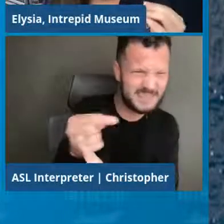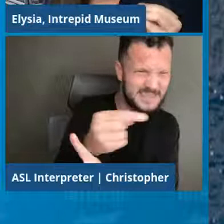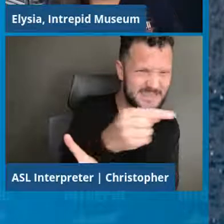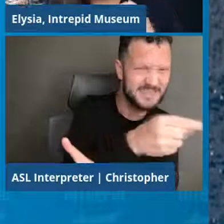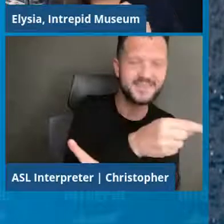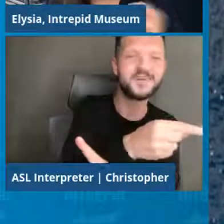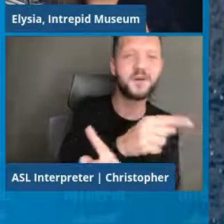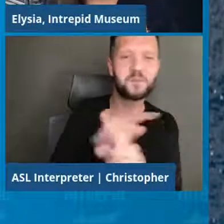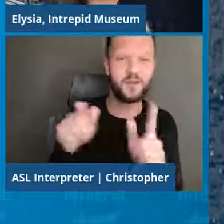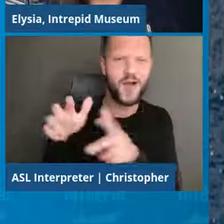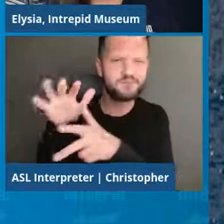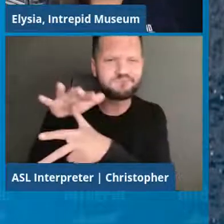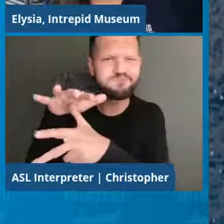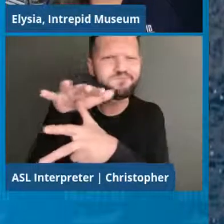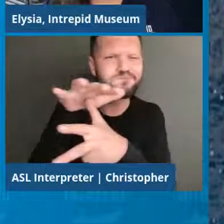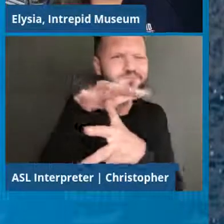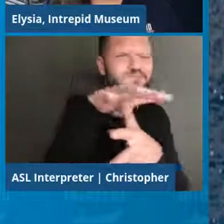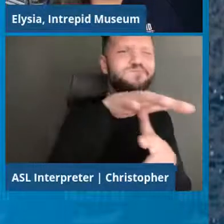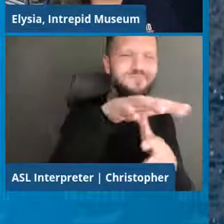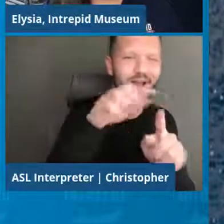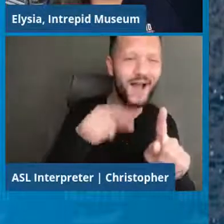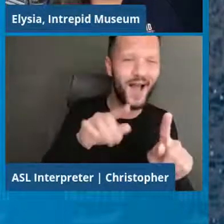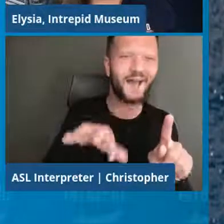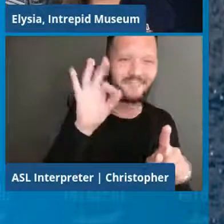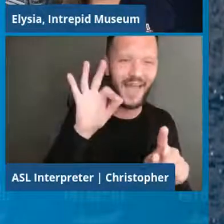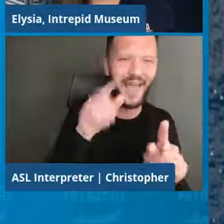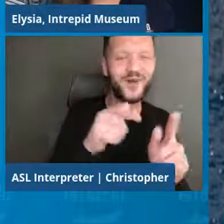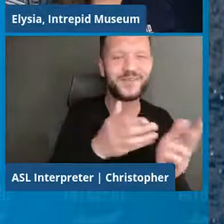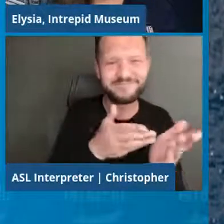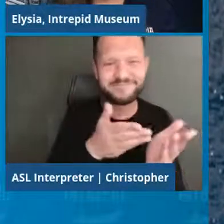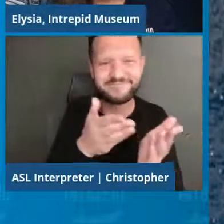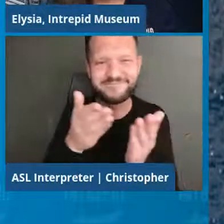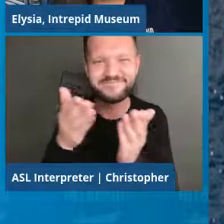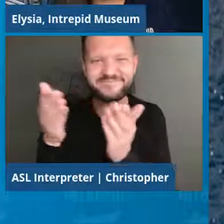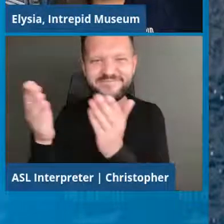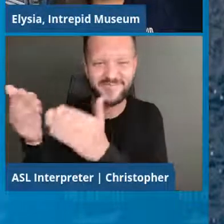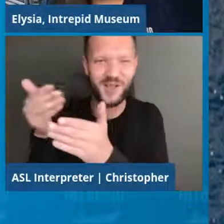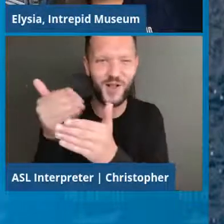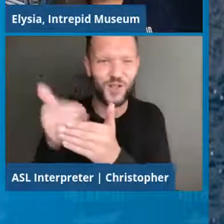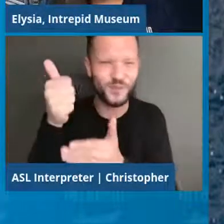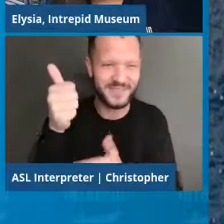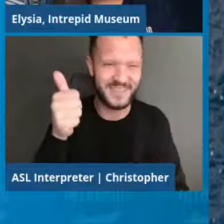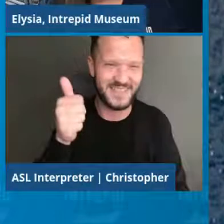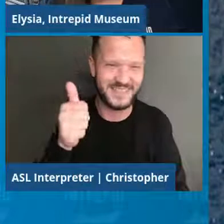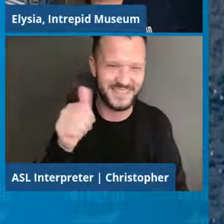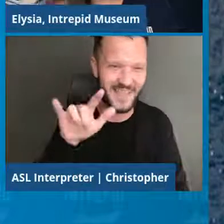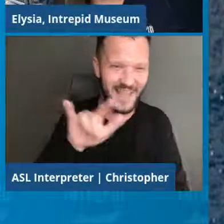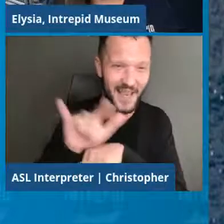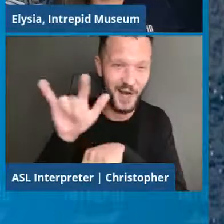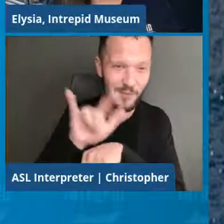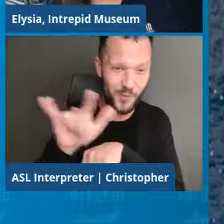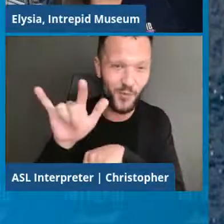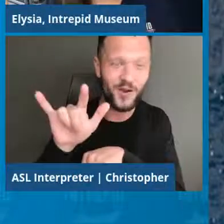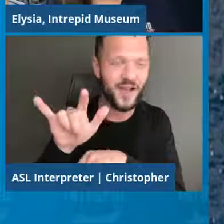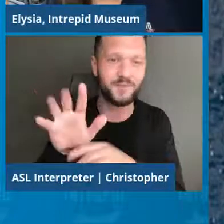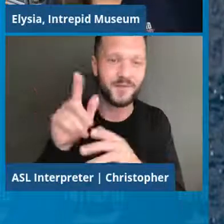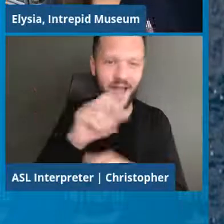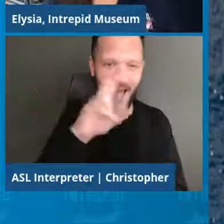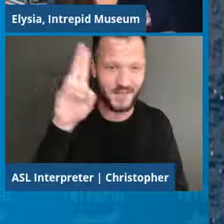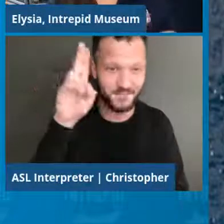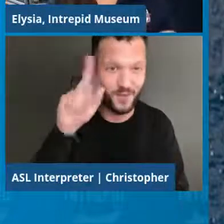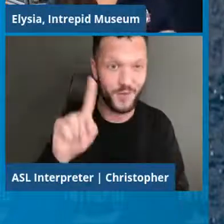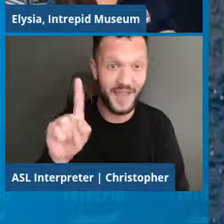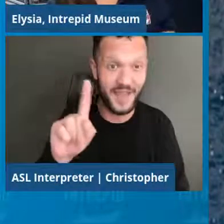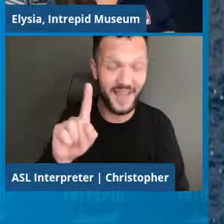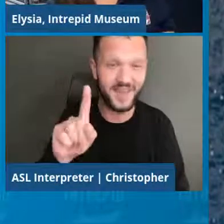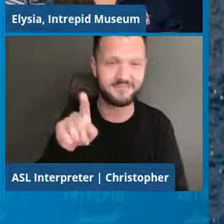they picked him up and they flew him to the closest airport that happened to be floating in the water, which just happened to be, as you can guess,